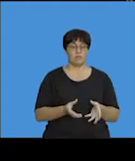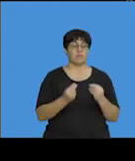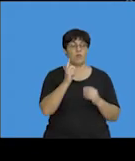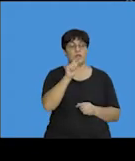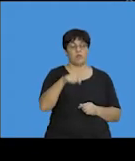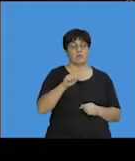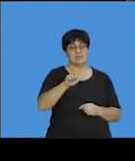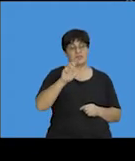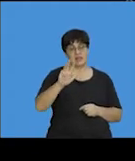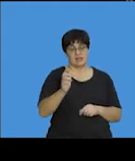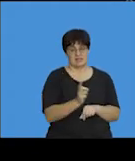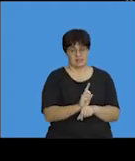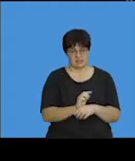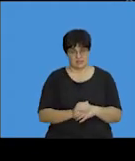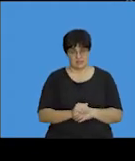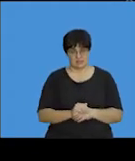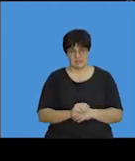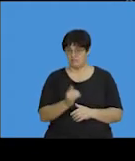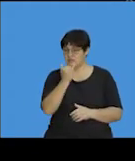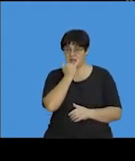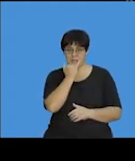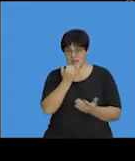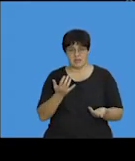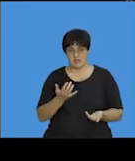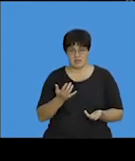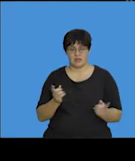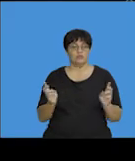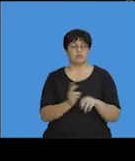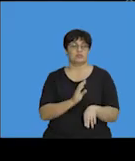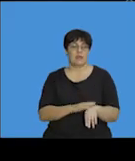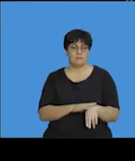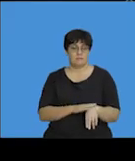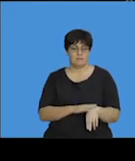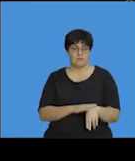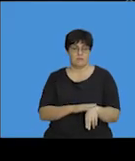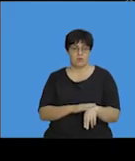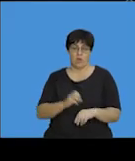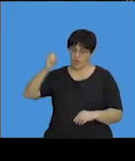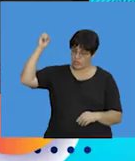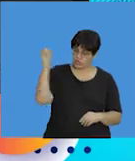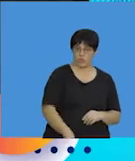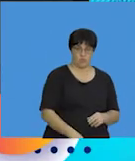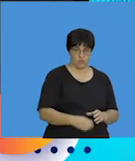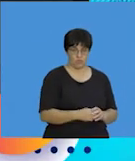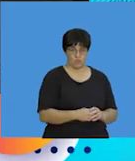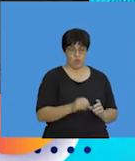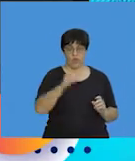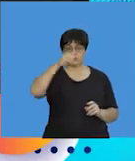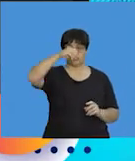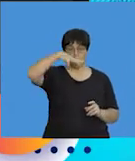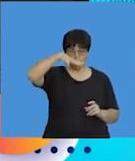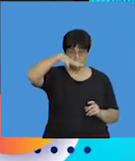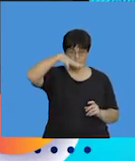So the ball only takes 1,79 seconds. And I'm happy with it taking a short time because they threw